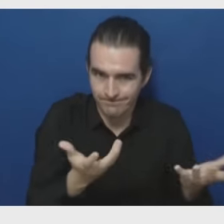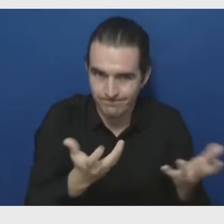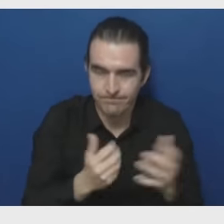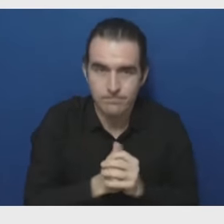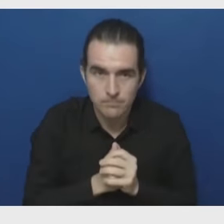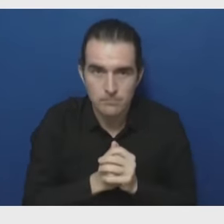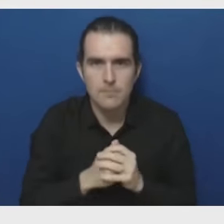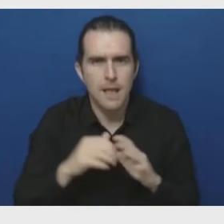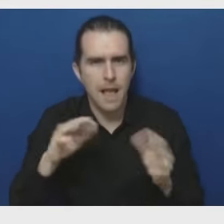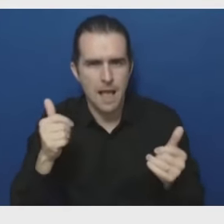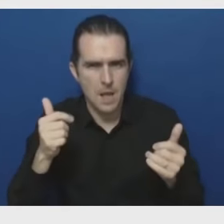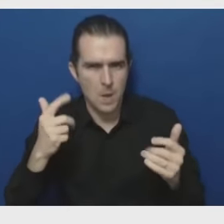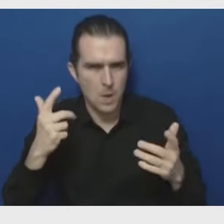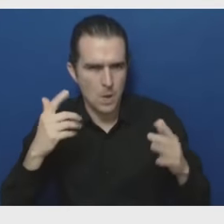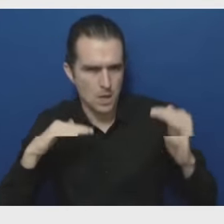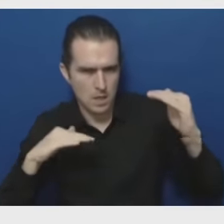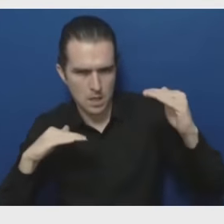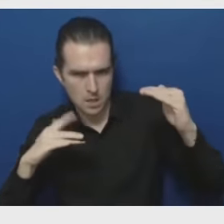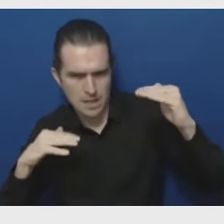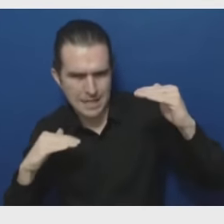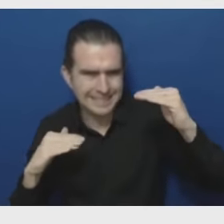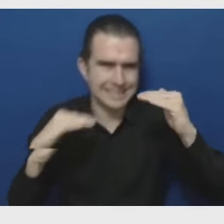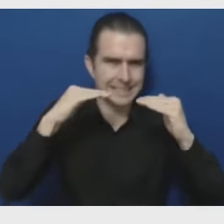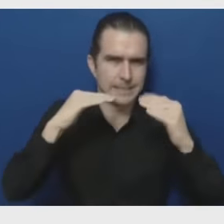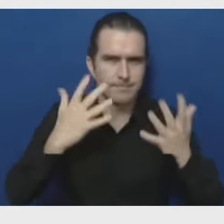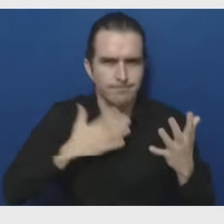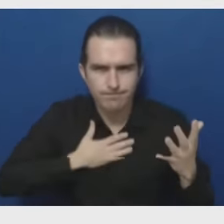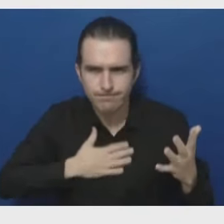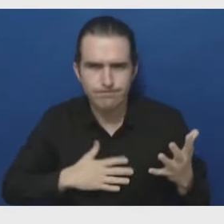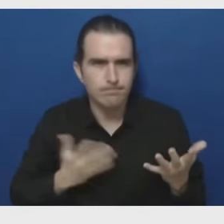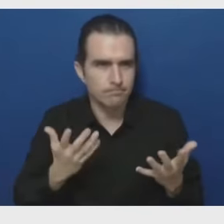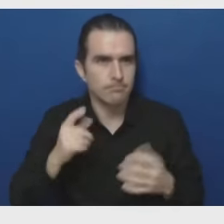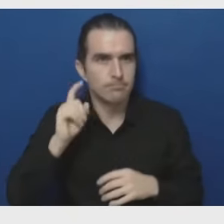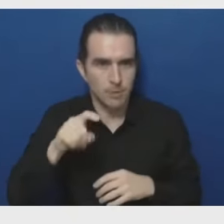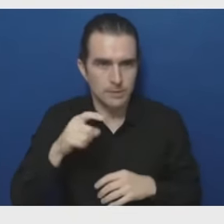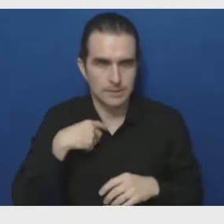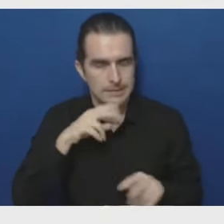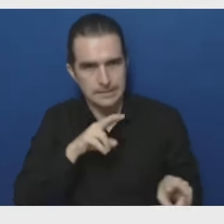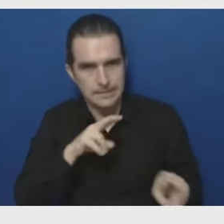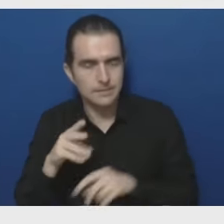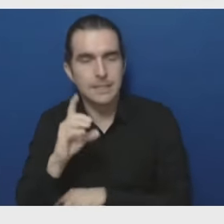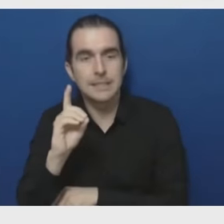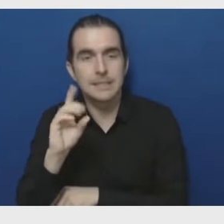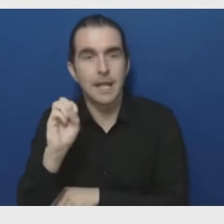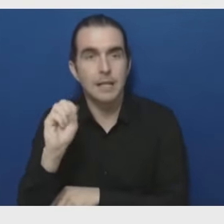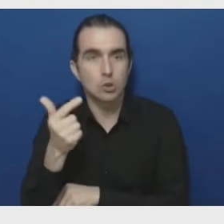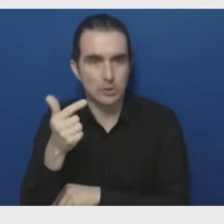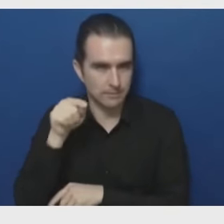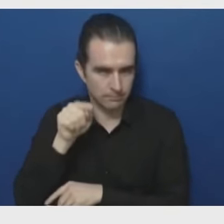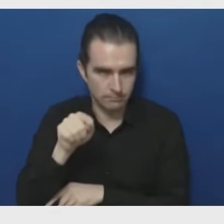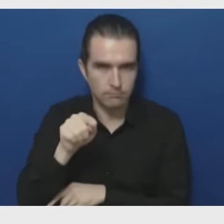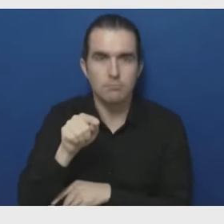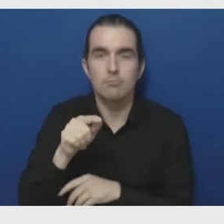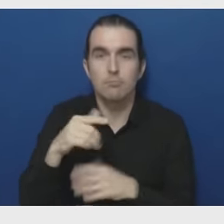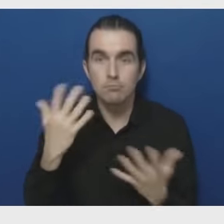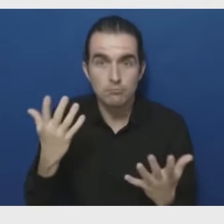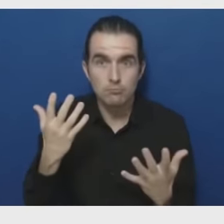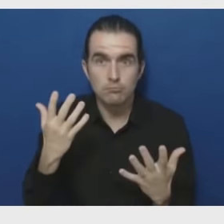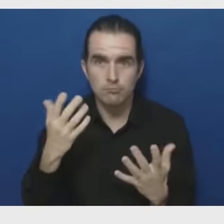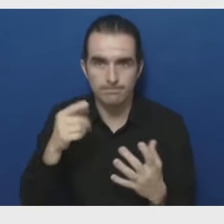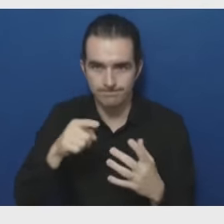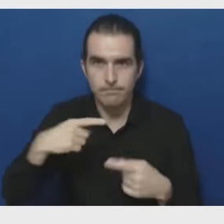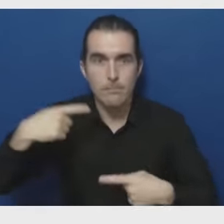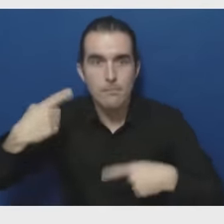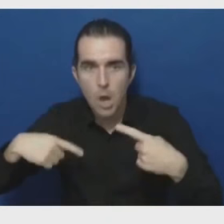developing nations. And as such, much needs to be done. If you think about the solutions, therefore, we would need, and we need to